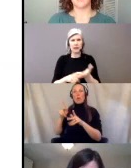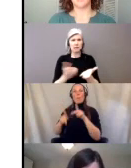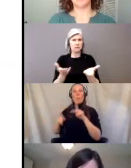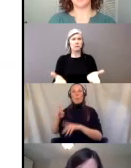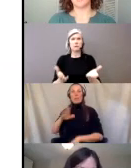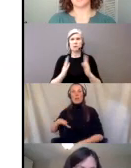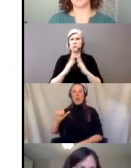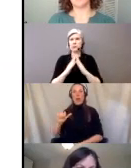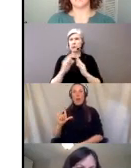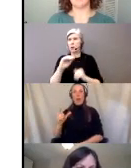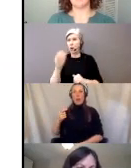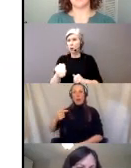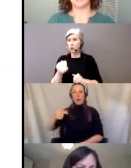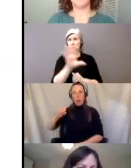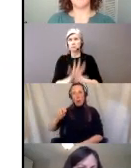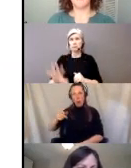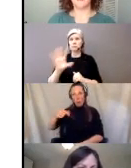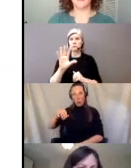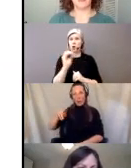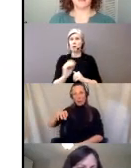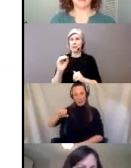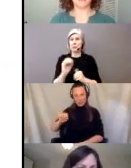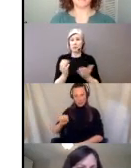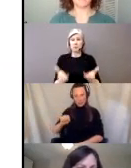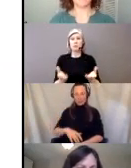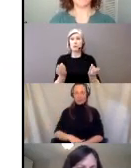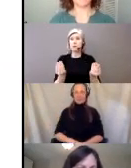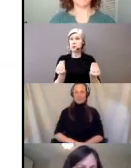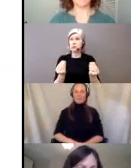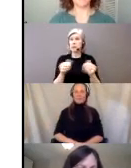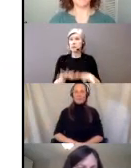the rest of the province, we are working on the traditional territory of Ottawa